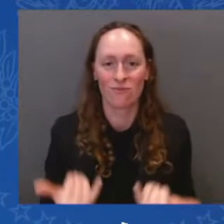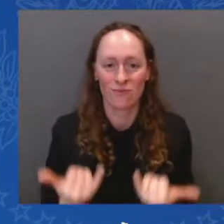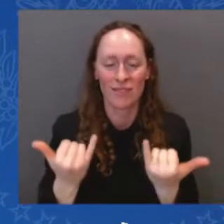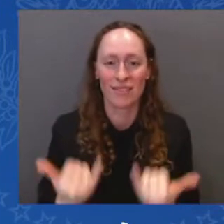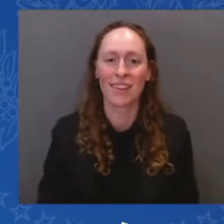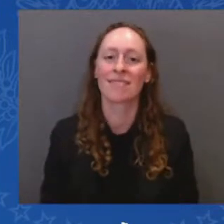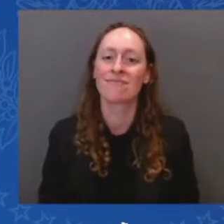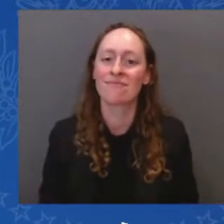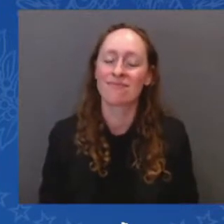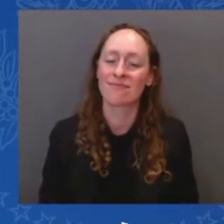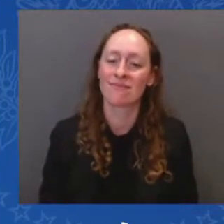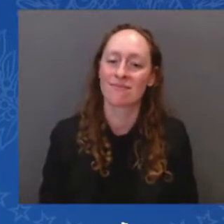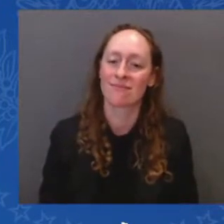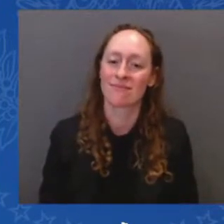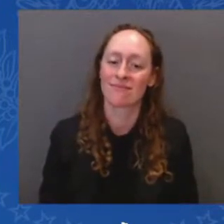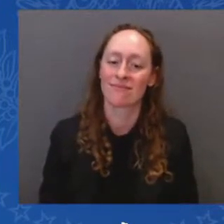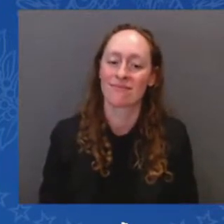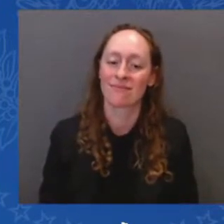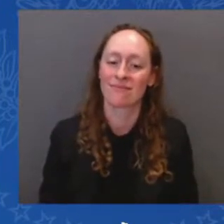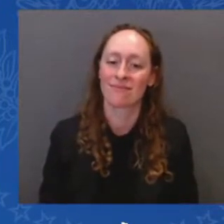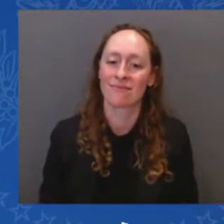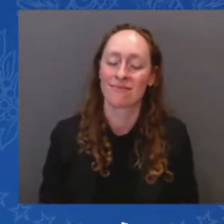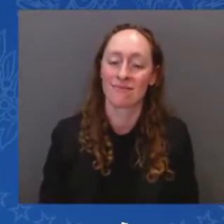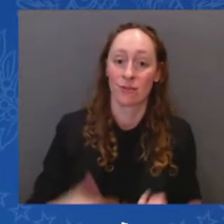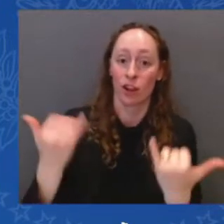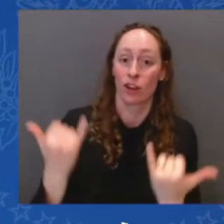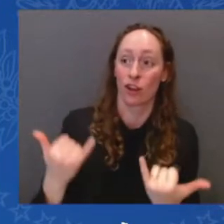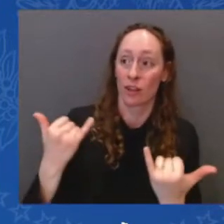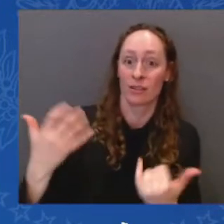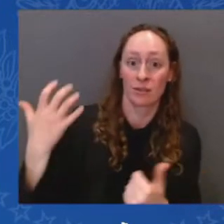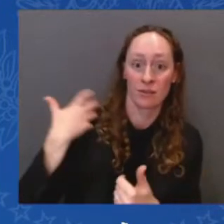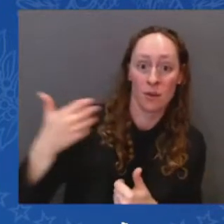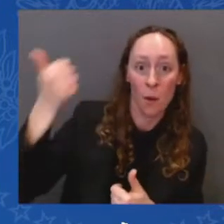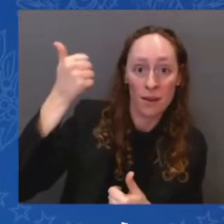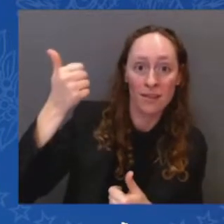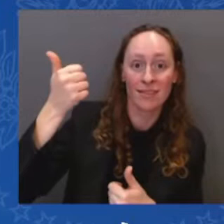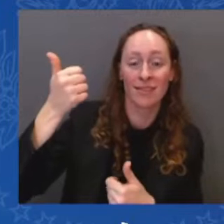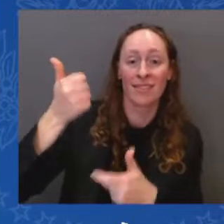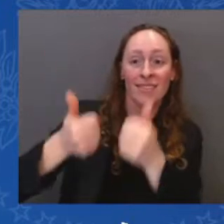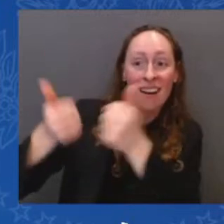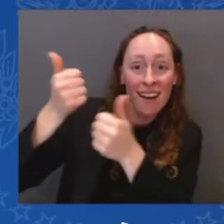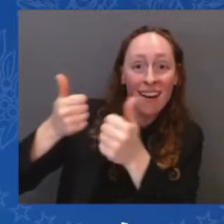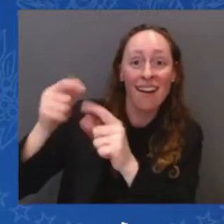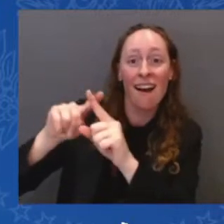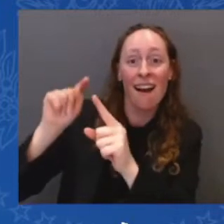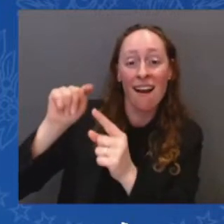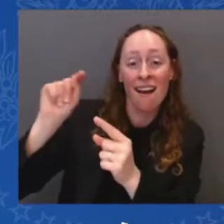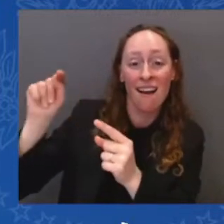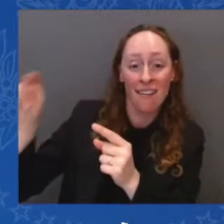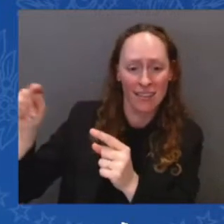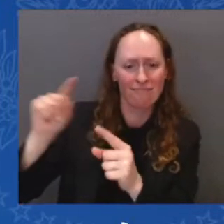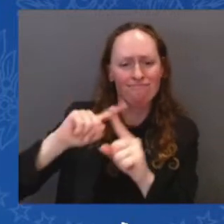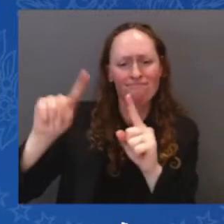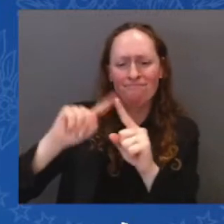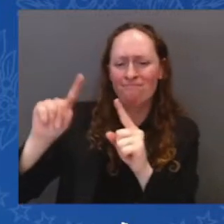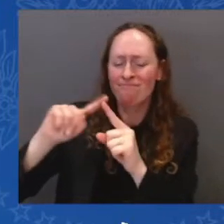Chiefs, the current combatant commanders, the former combatant commanders, and all the generals and dignitaries that are